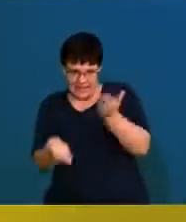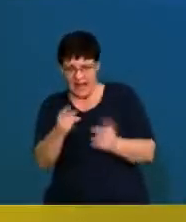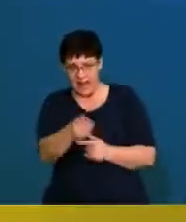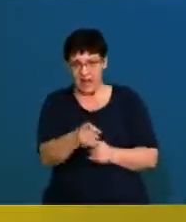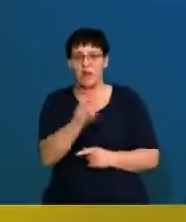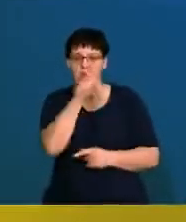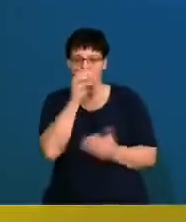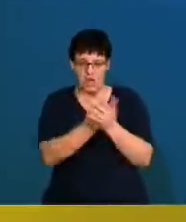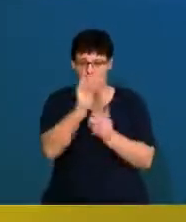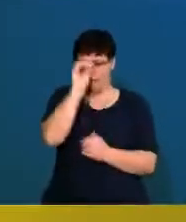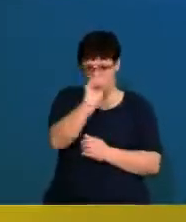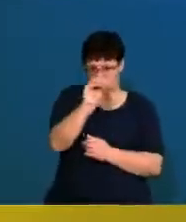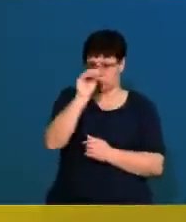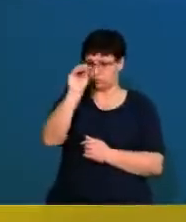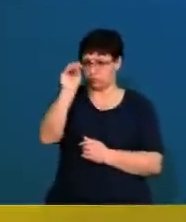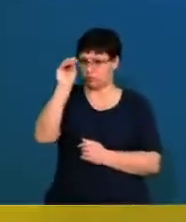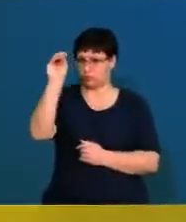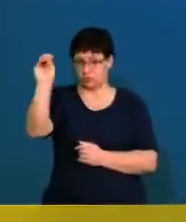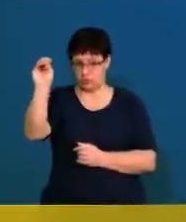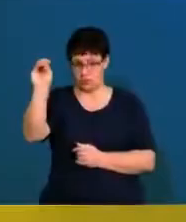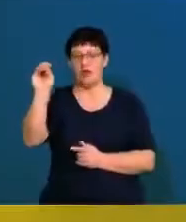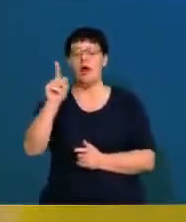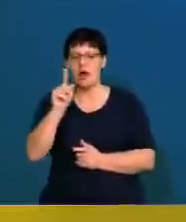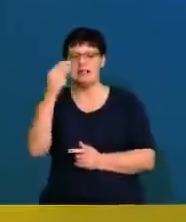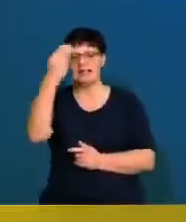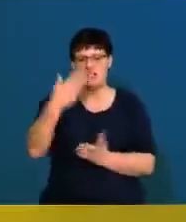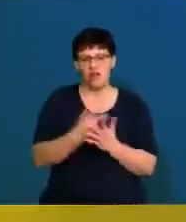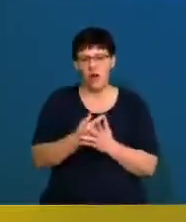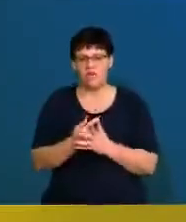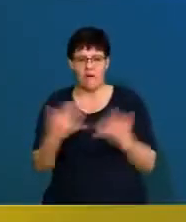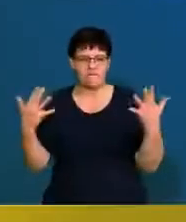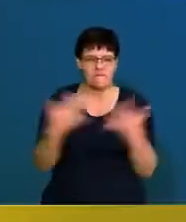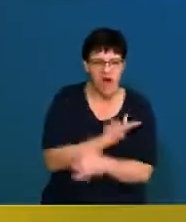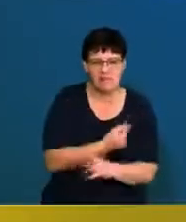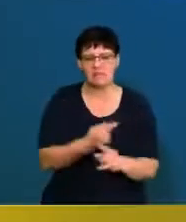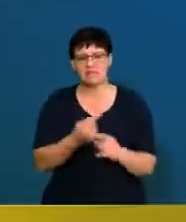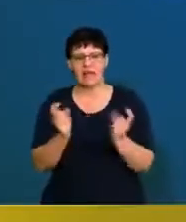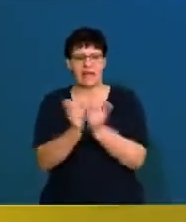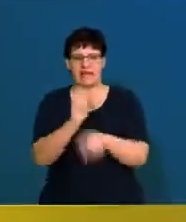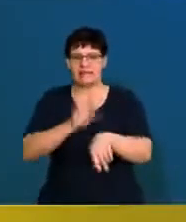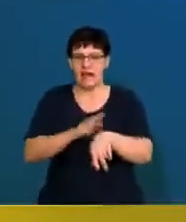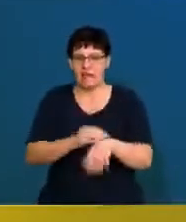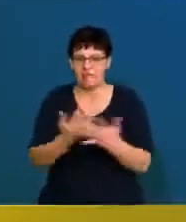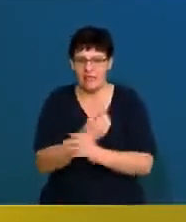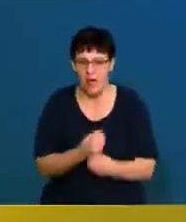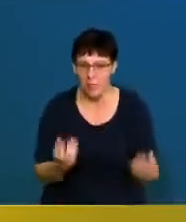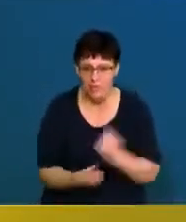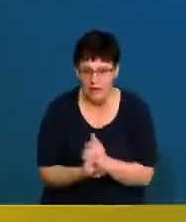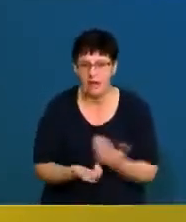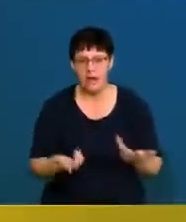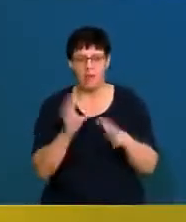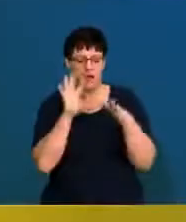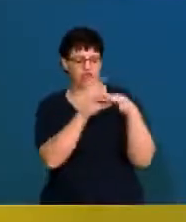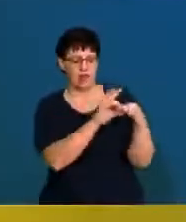are plotting. But the sketch just gives us, like in rate of reaction versus time. You can talk about the relationship